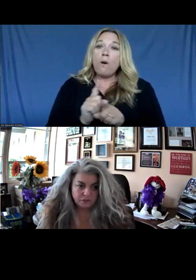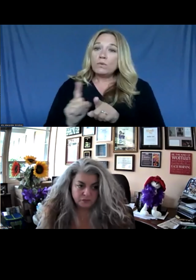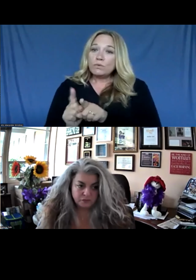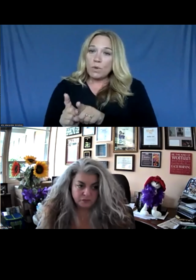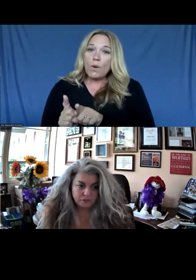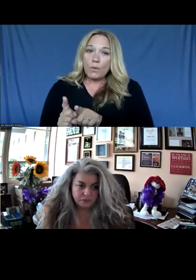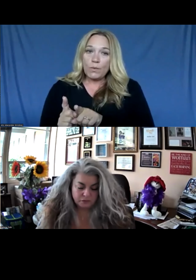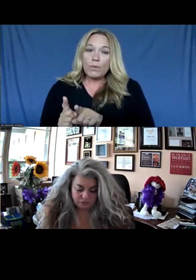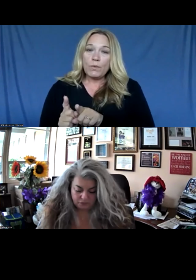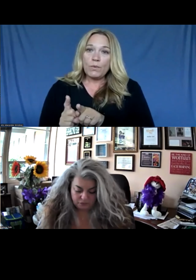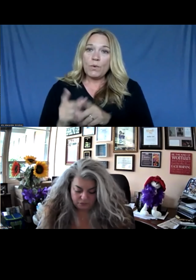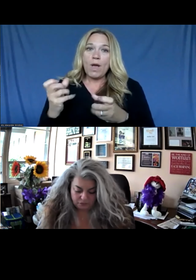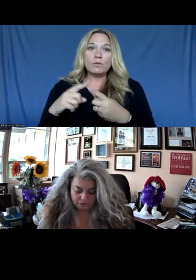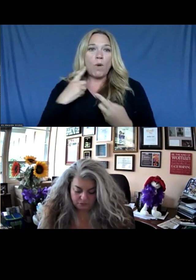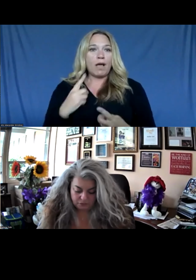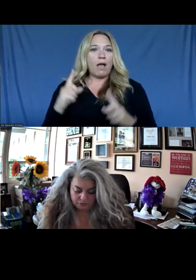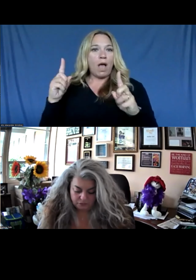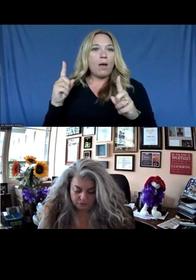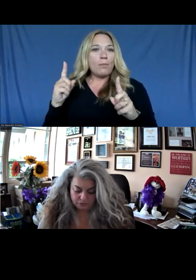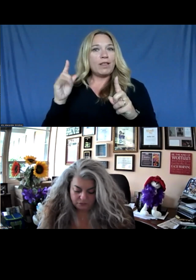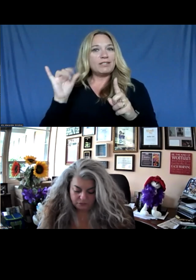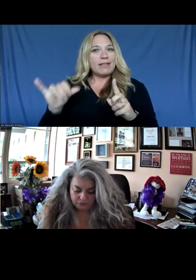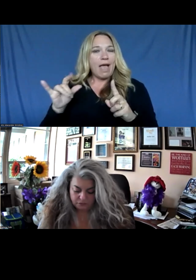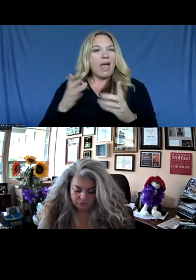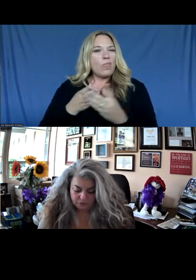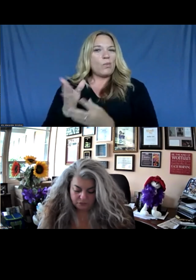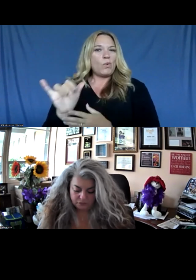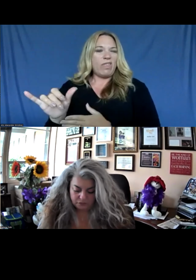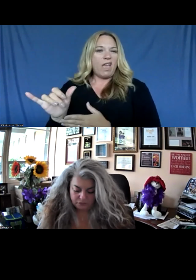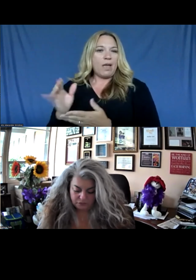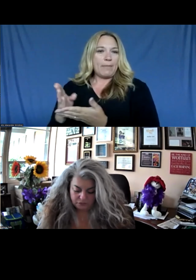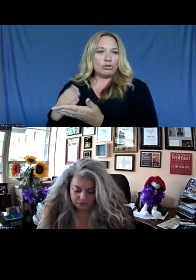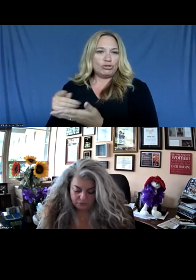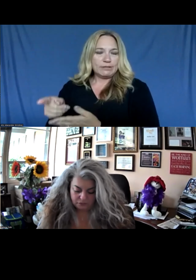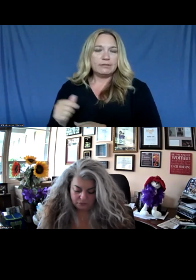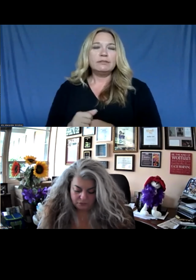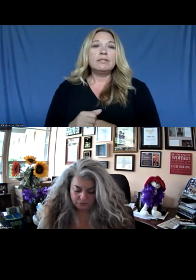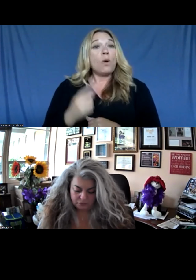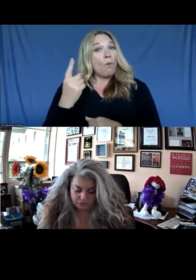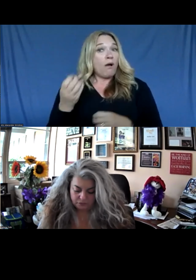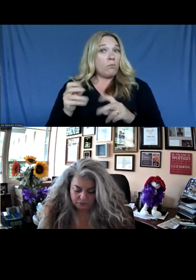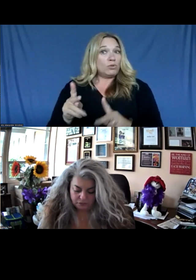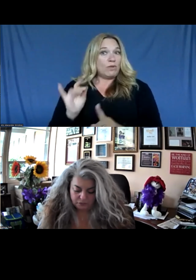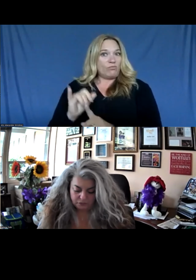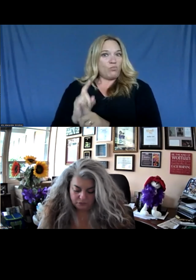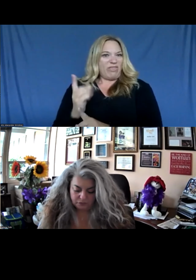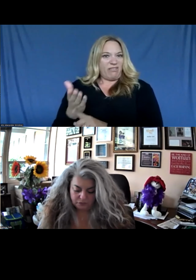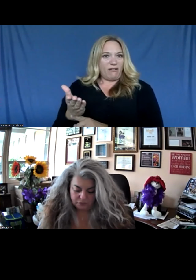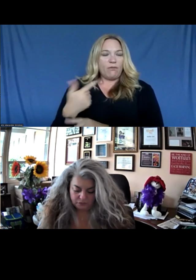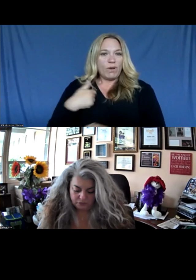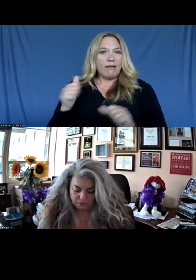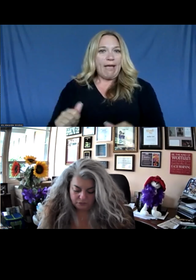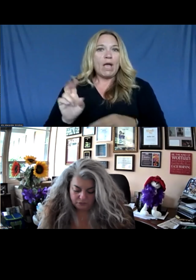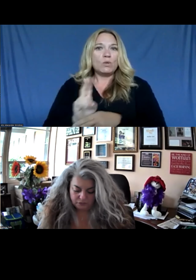looking to accomplish this through the budget. So that's one opportunity that the legislature could really, we could really use